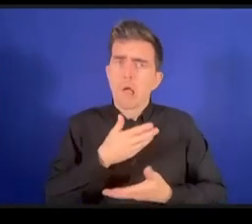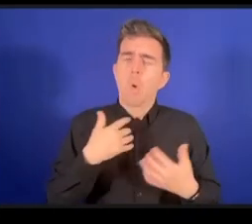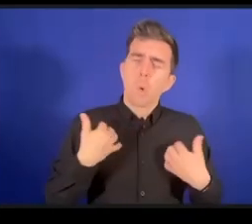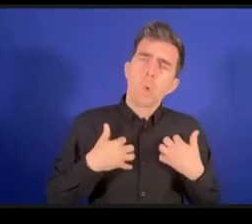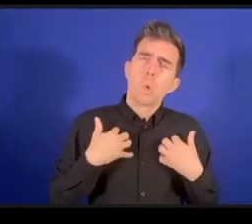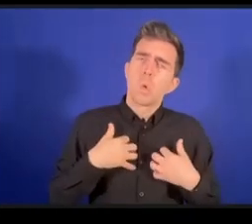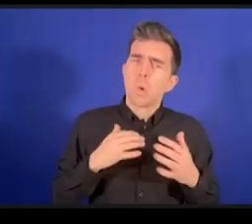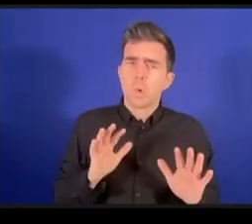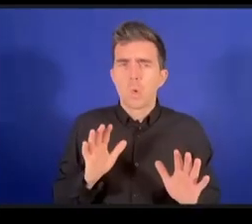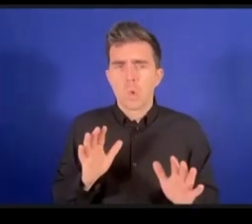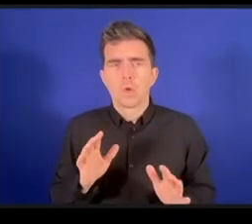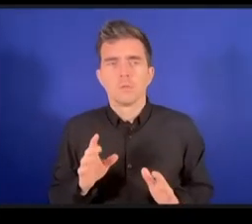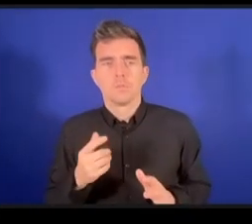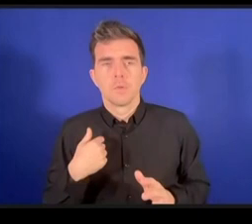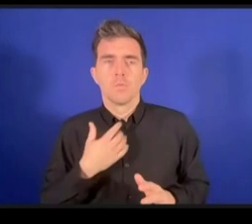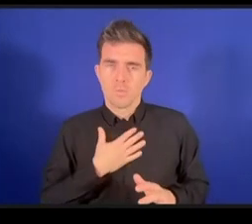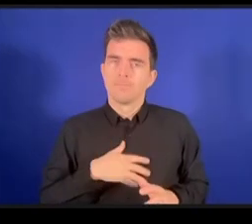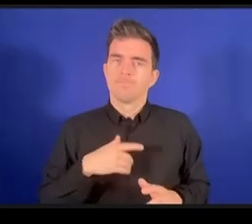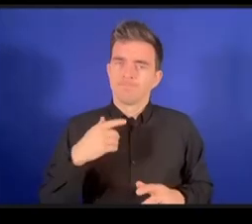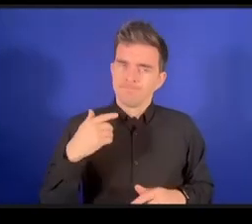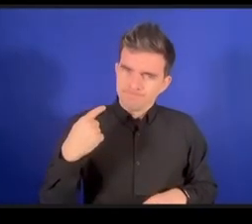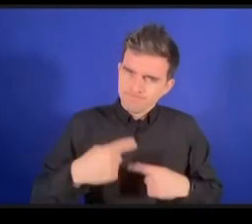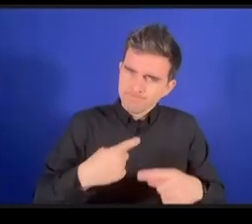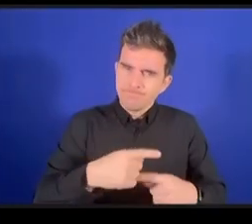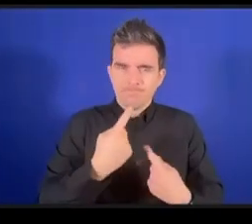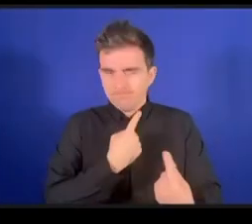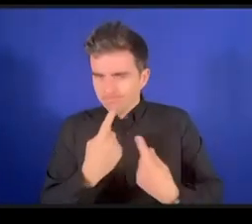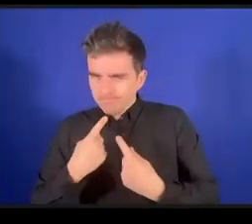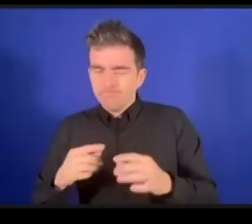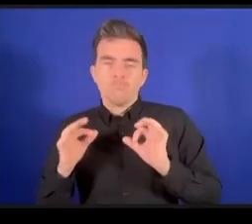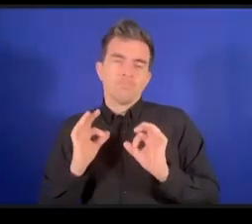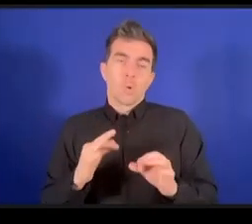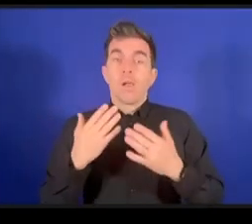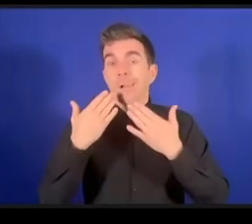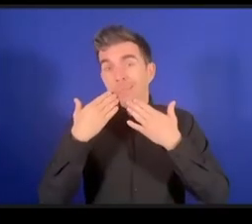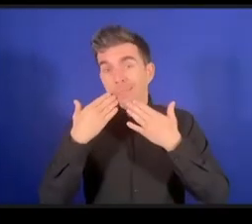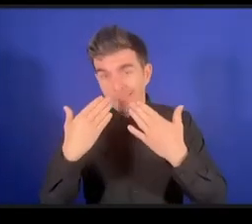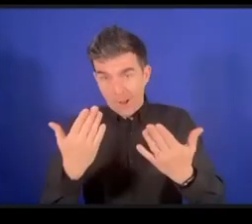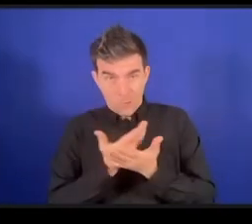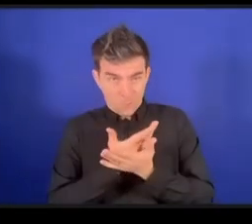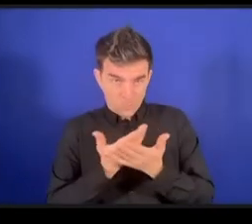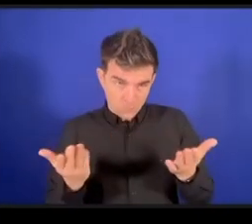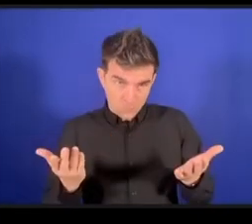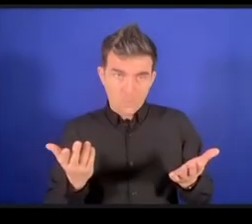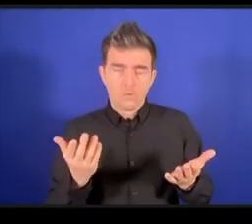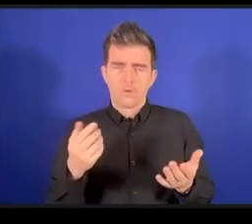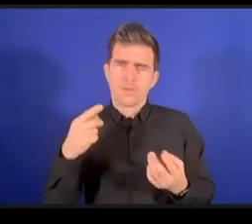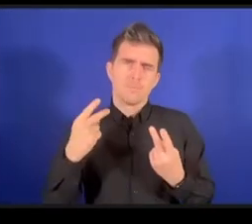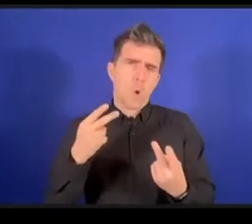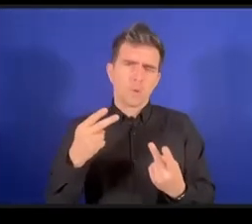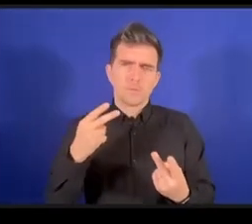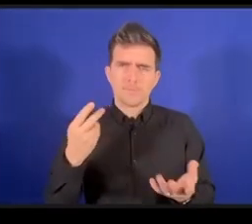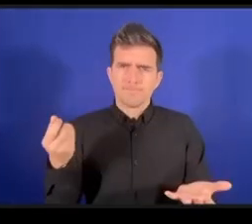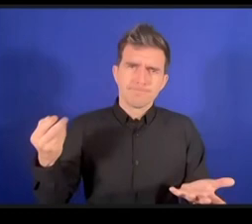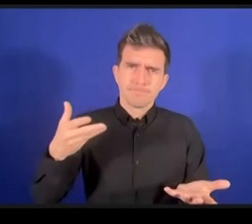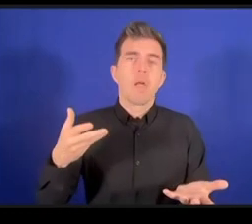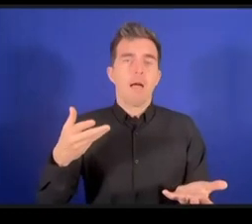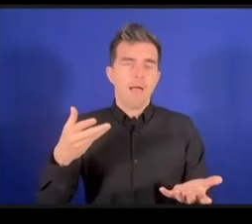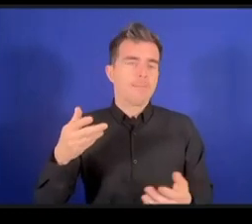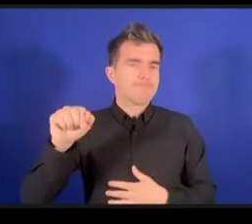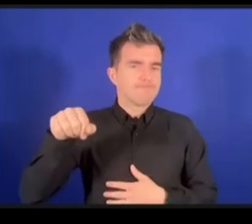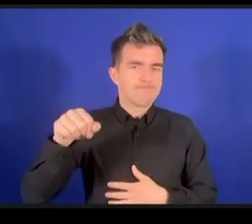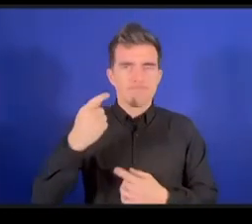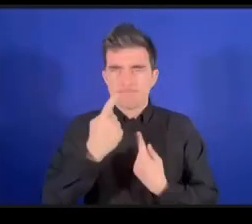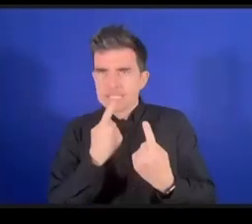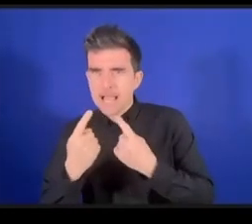this very crucial point that you indicated, that the people actually developing these technologies need